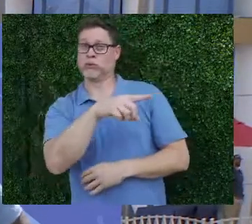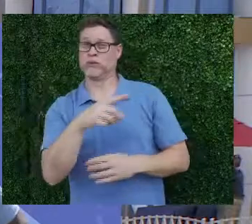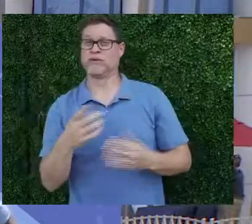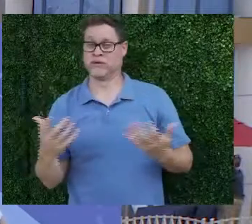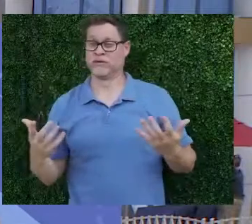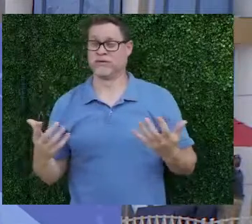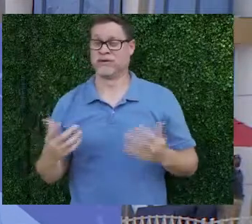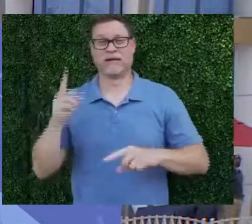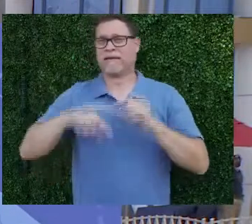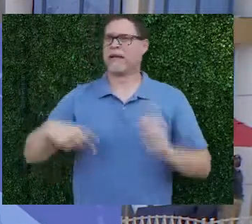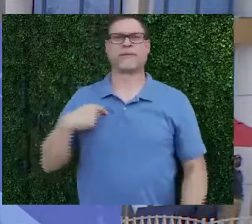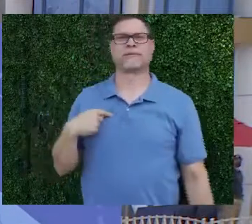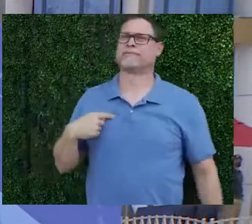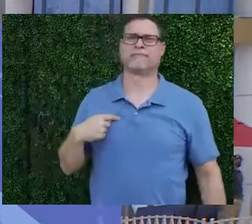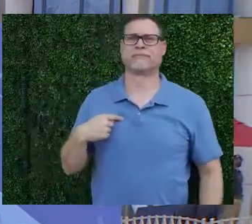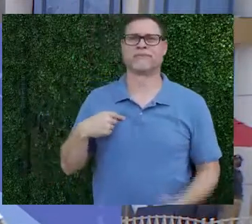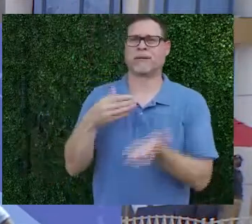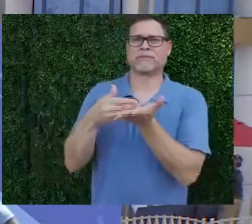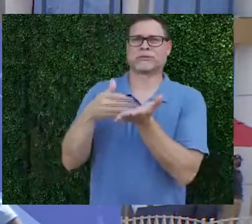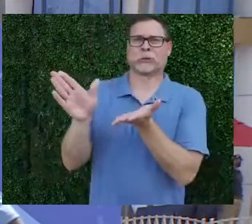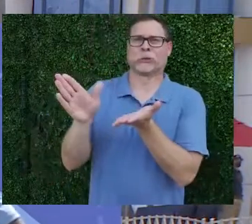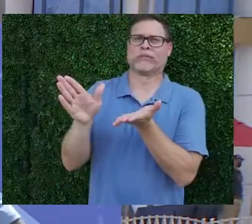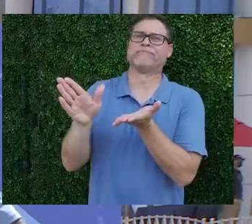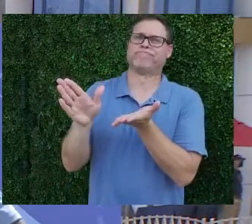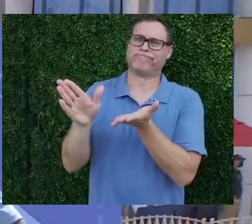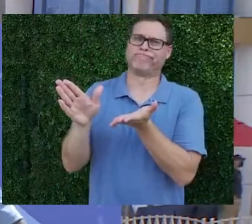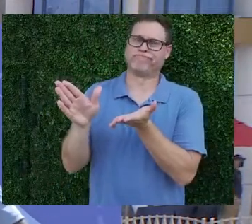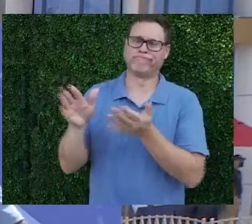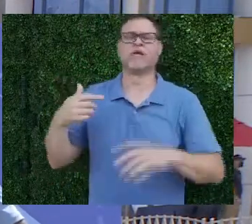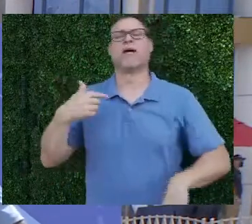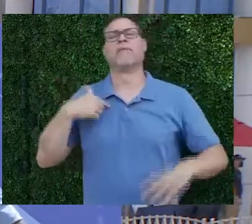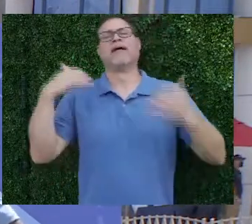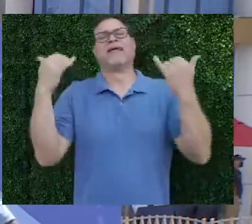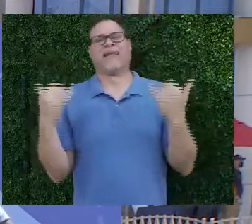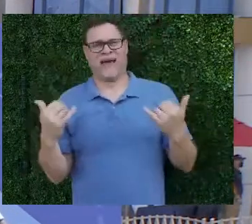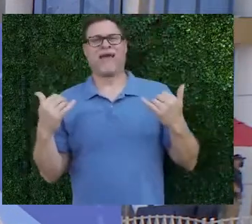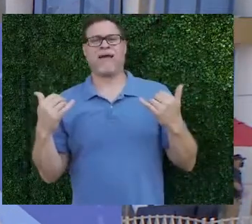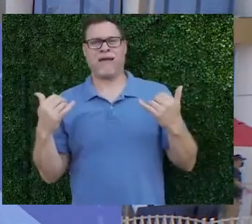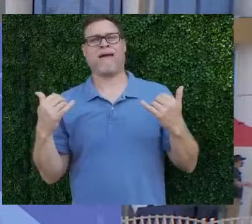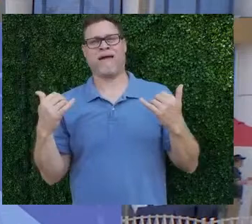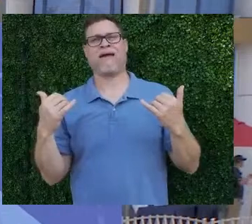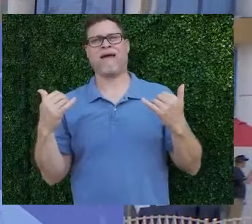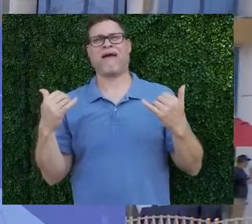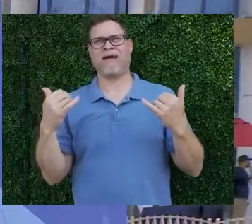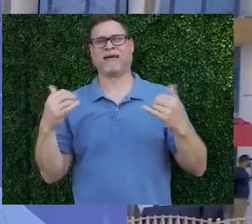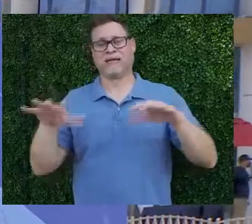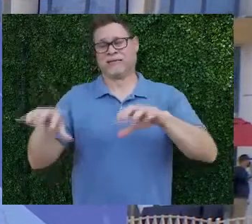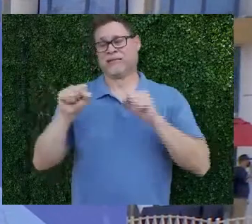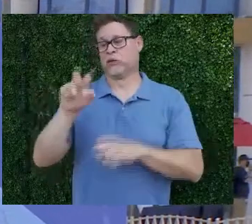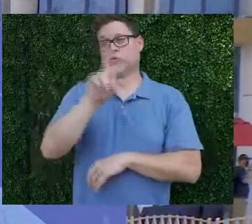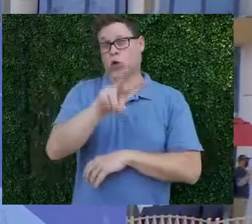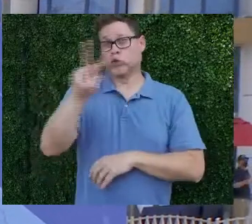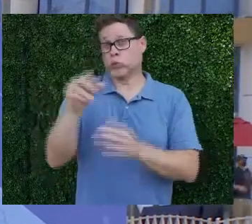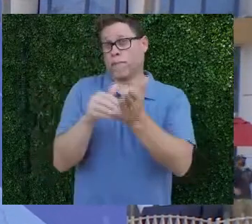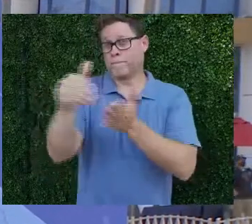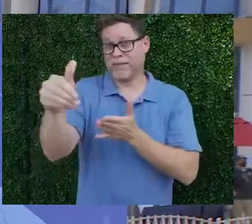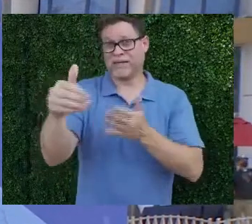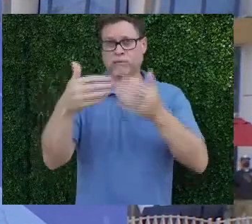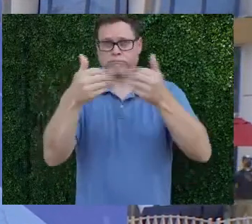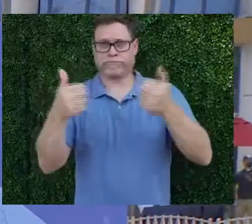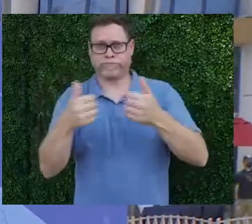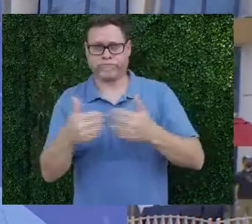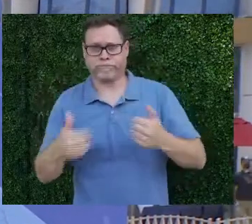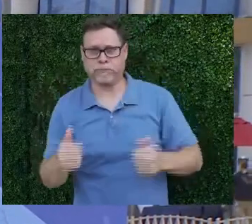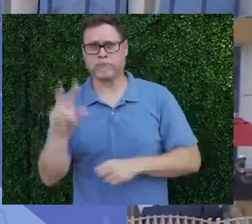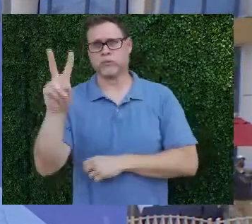well. It can't be me because I'm excluded, sadly. But we are now, we've basically taken that 22 million, we've broken it down to